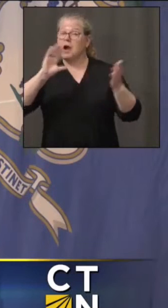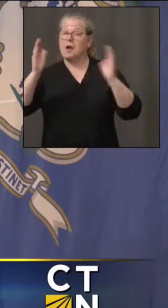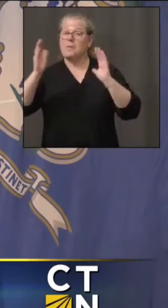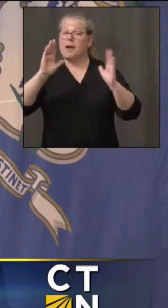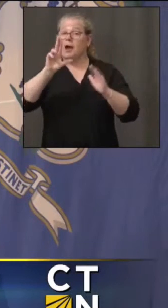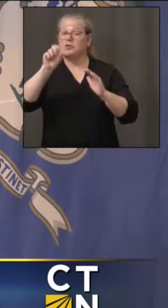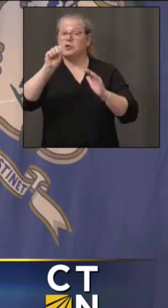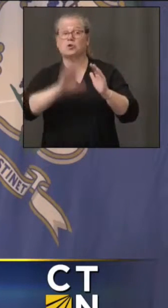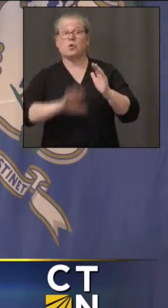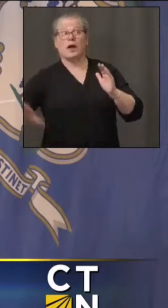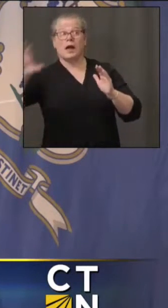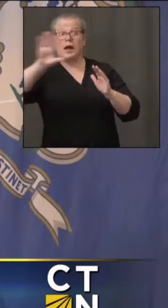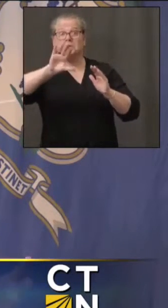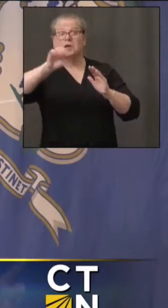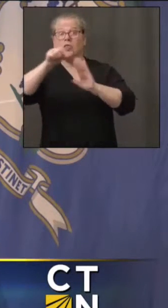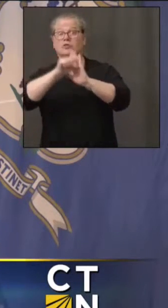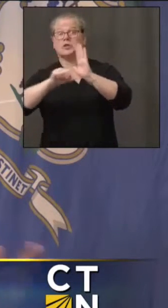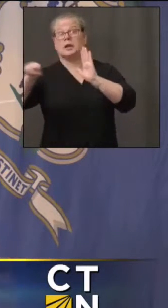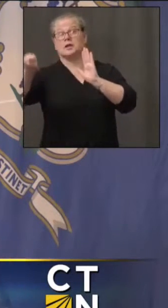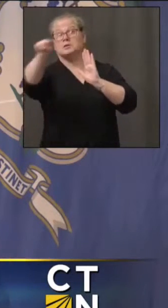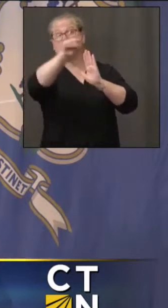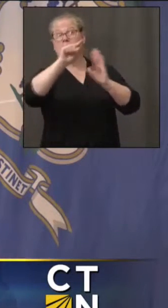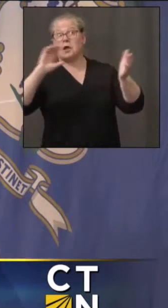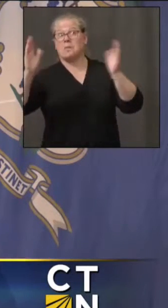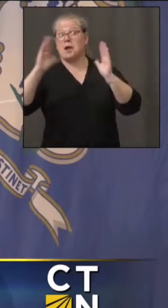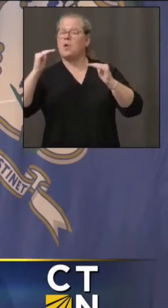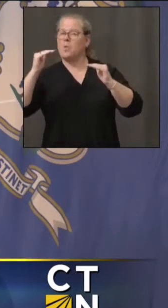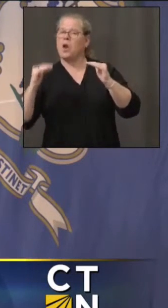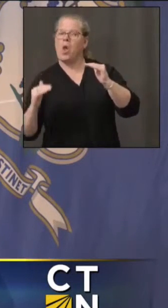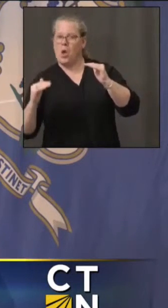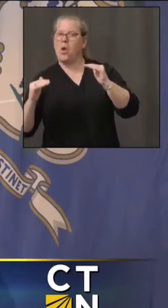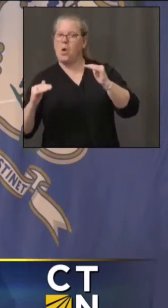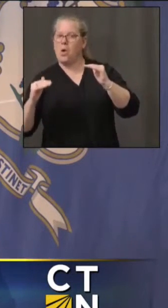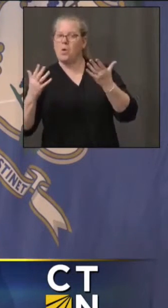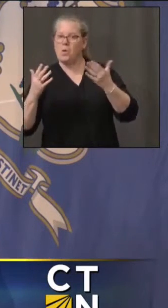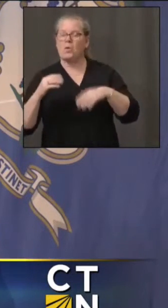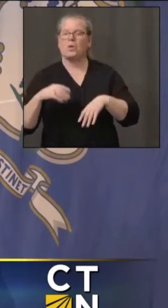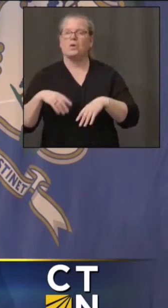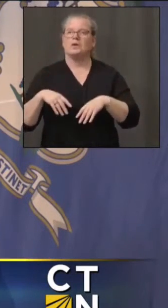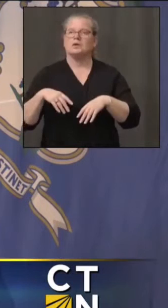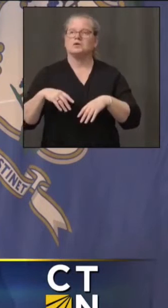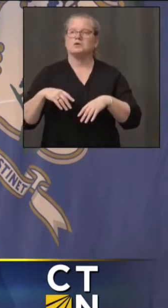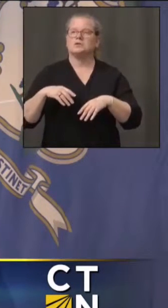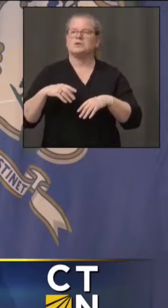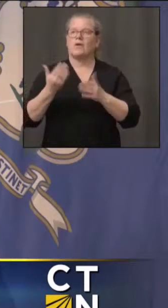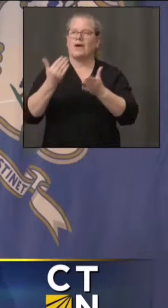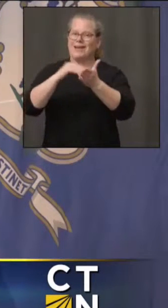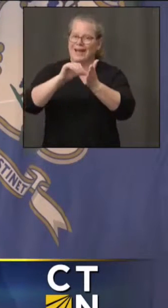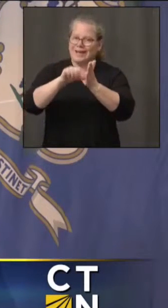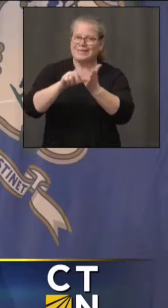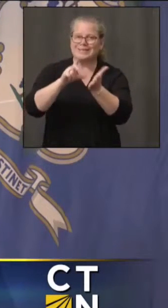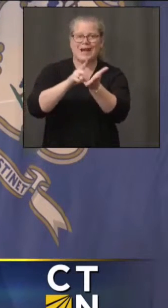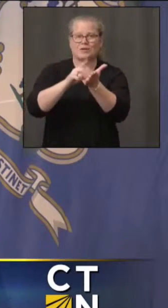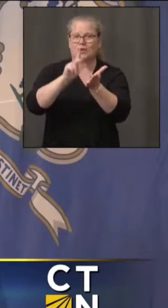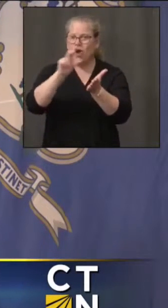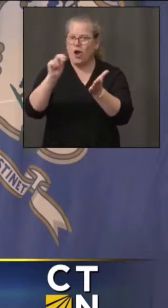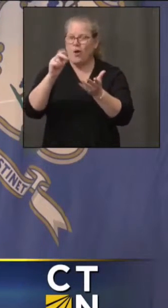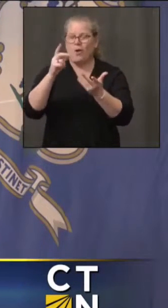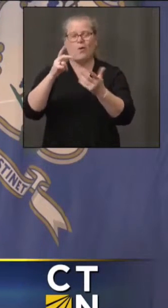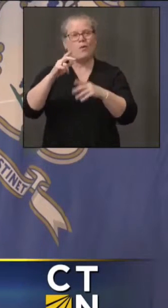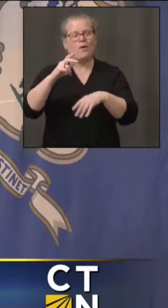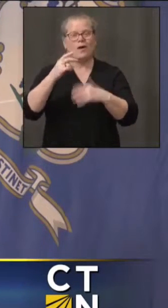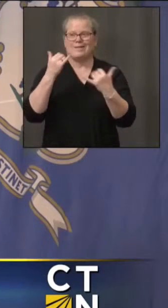how much better prepared we are this time than last time in terms of therapies, in terms of the PPE need, in terms of the